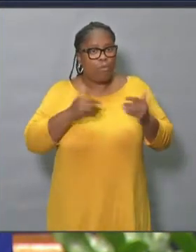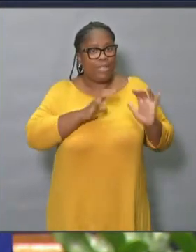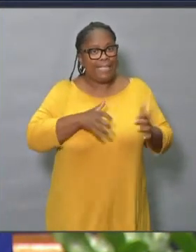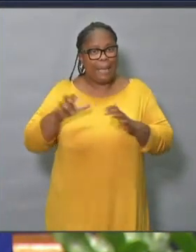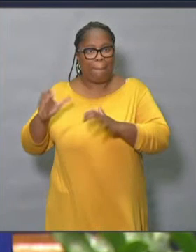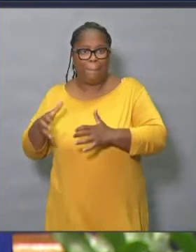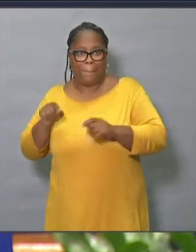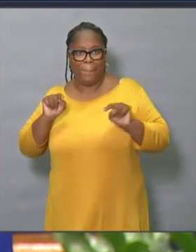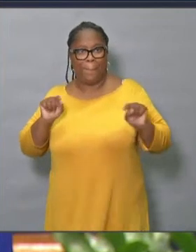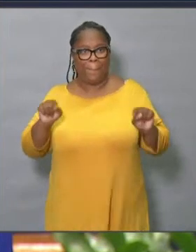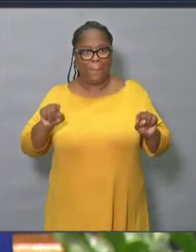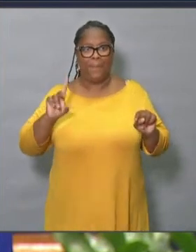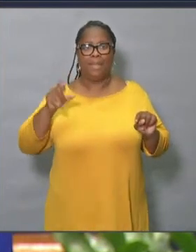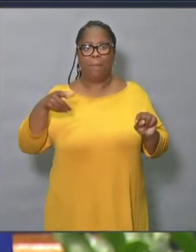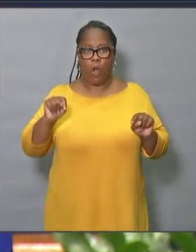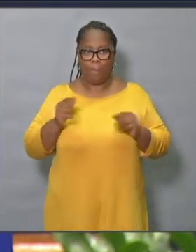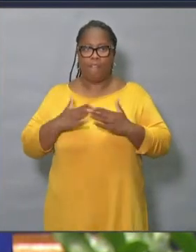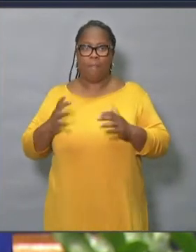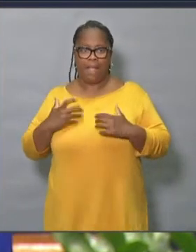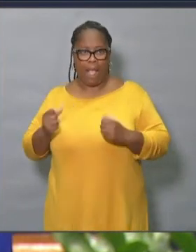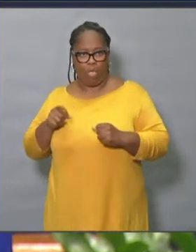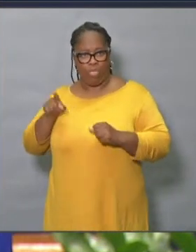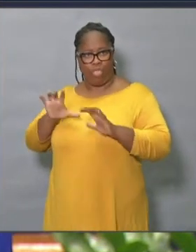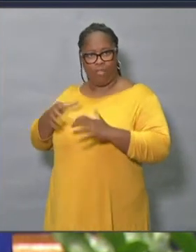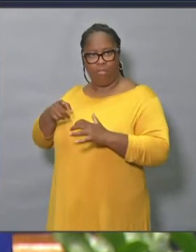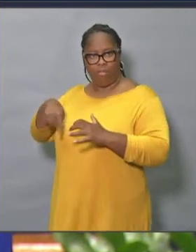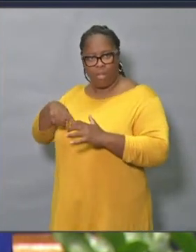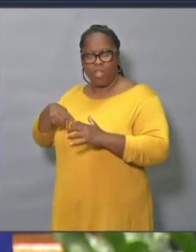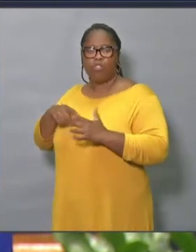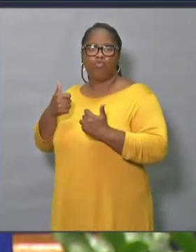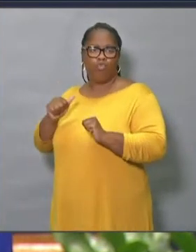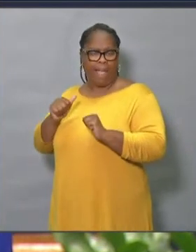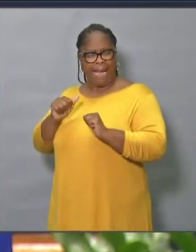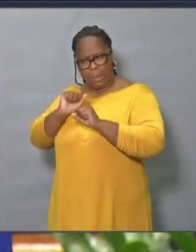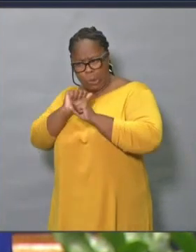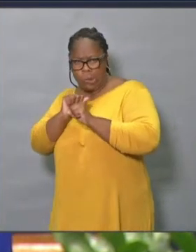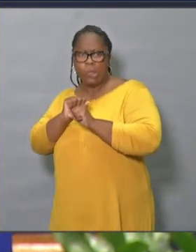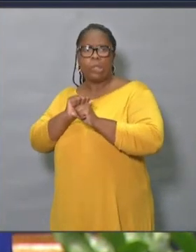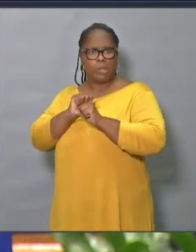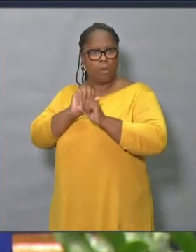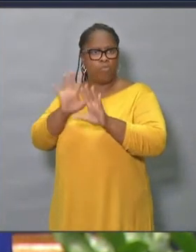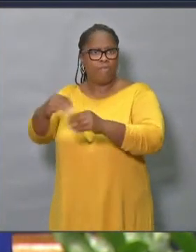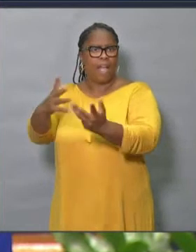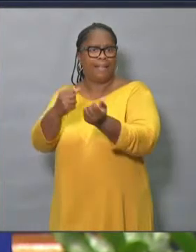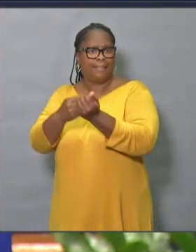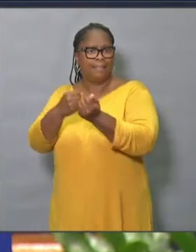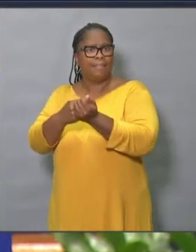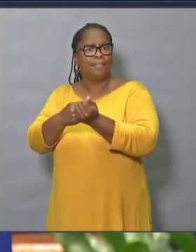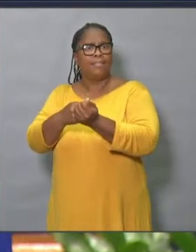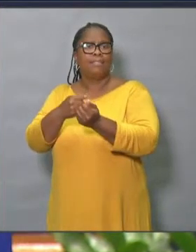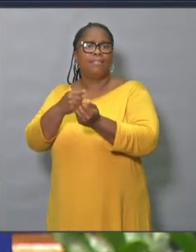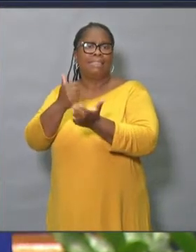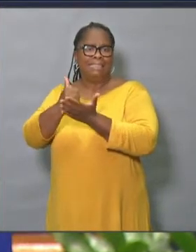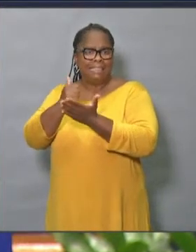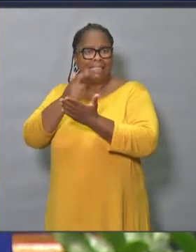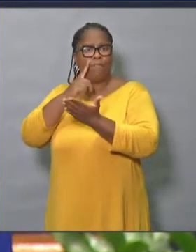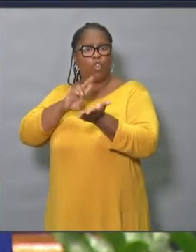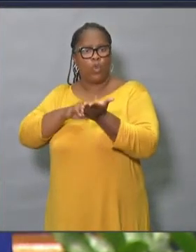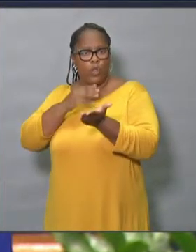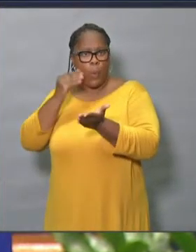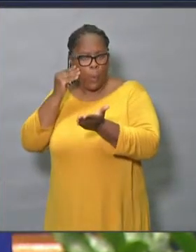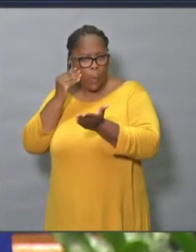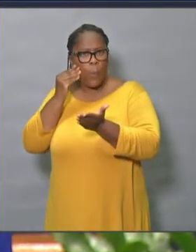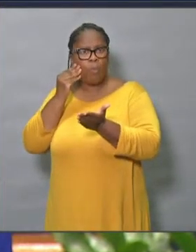Health that really works to make sure that we can be helpful for the nursing homes and to